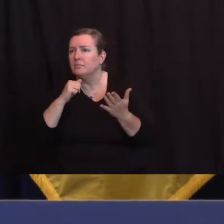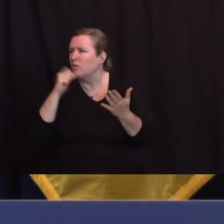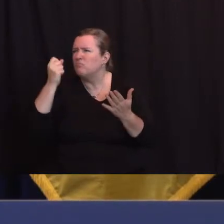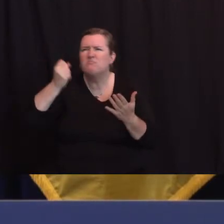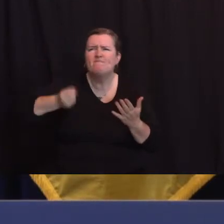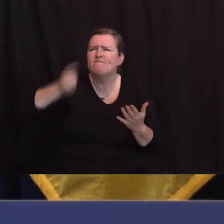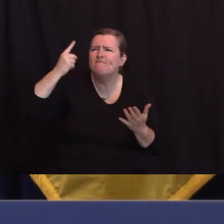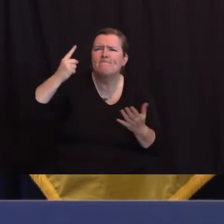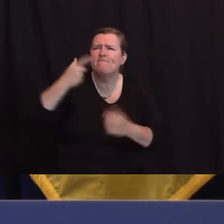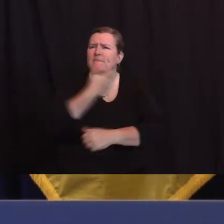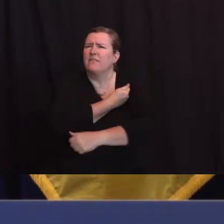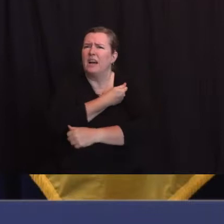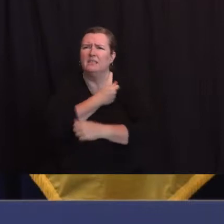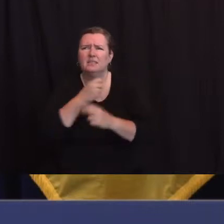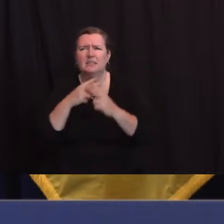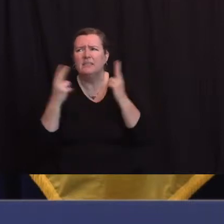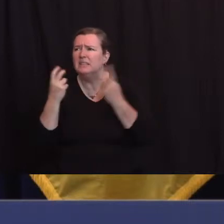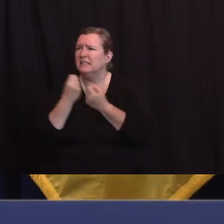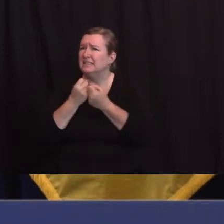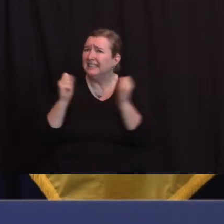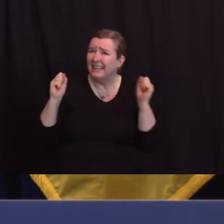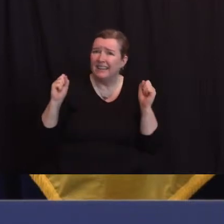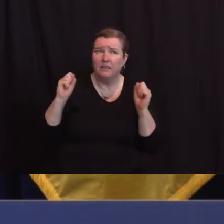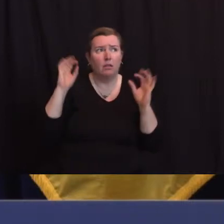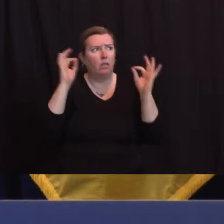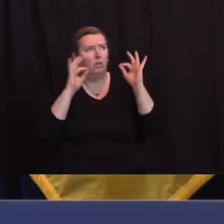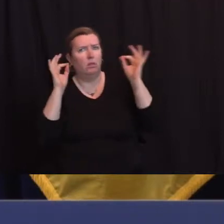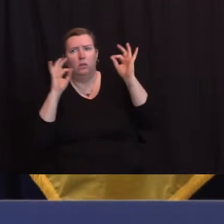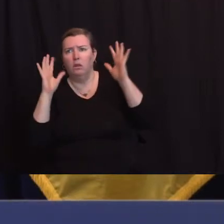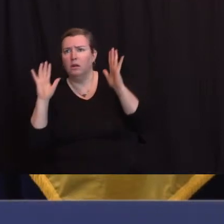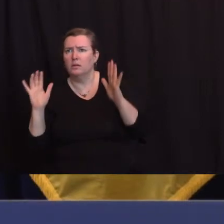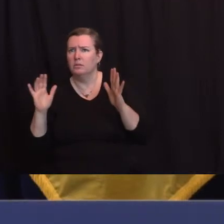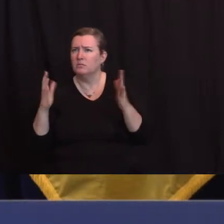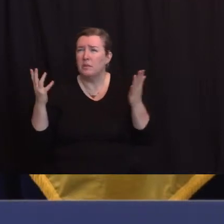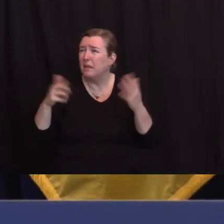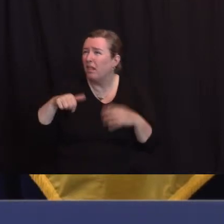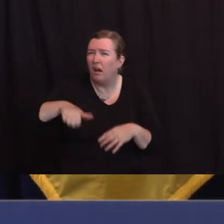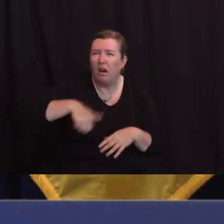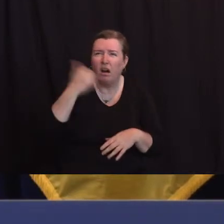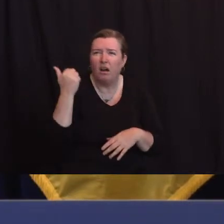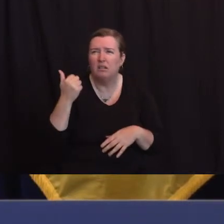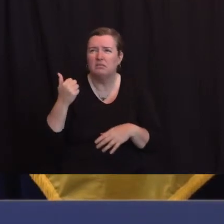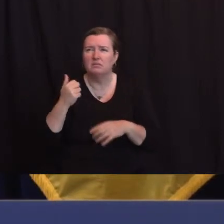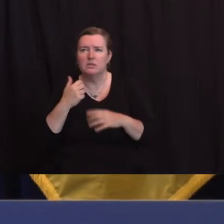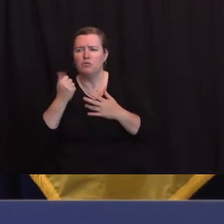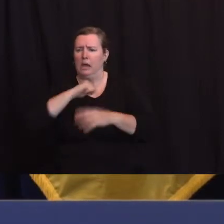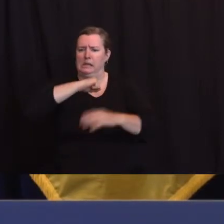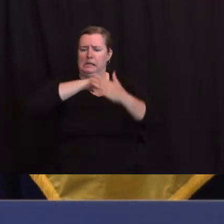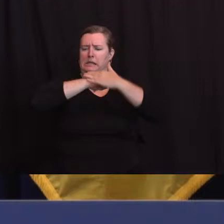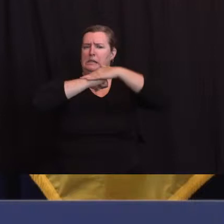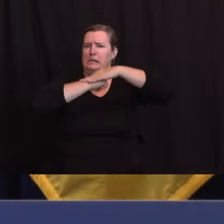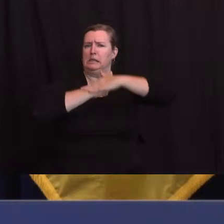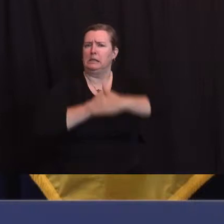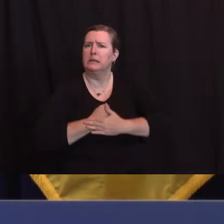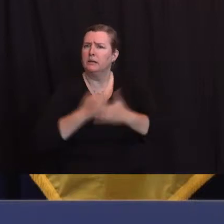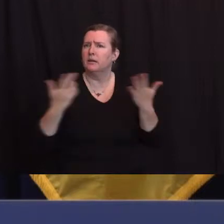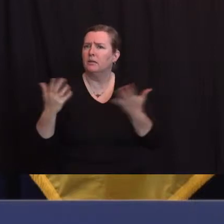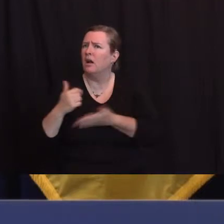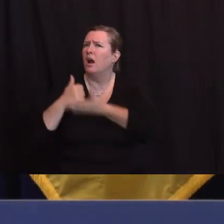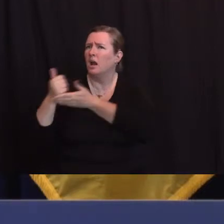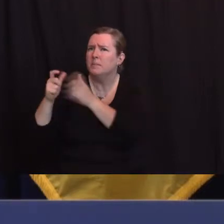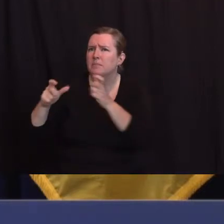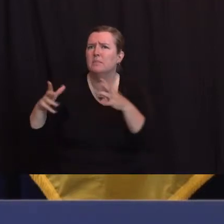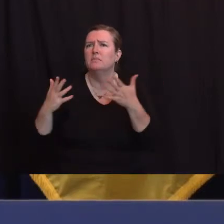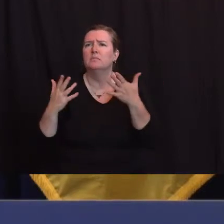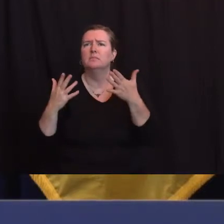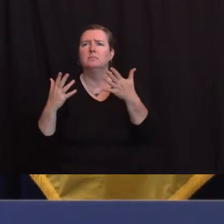high safety rate? Is it something else specific? What is changing people's minds?